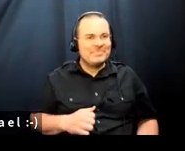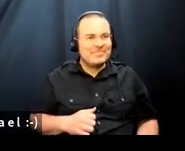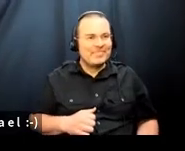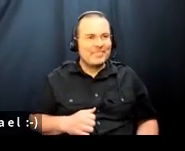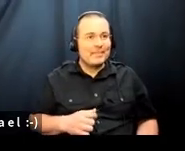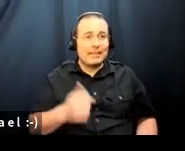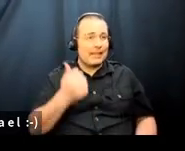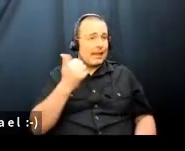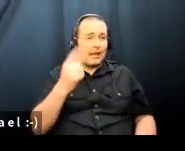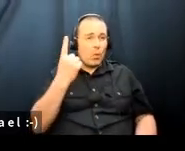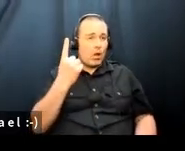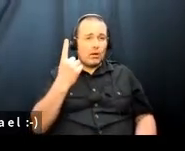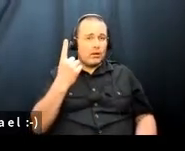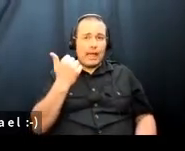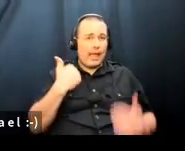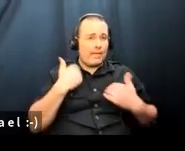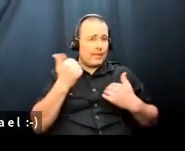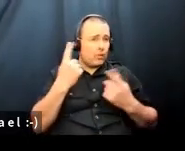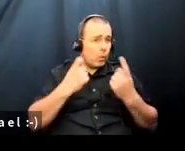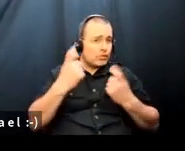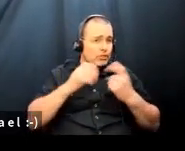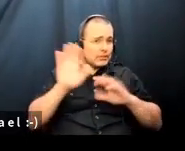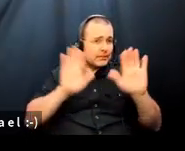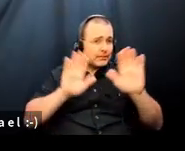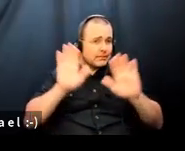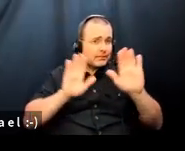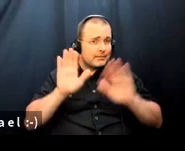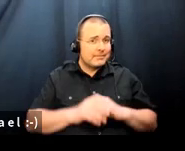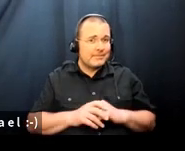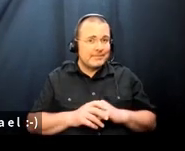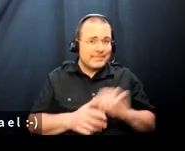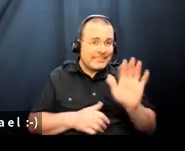So does anyone have any questions?